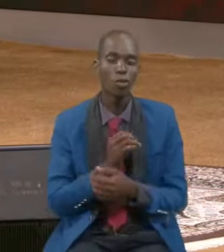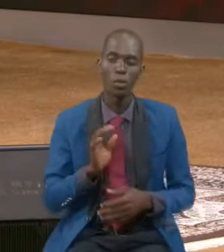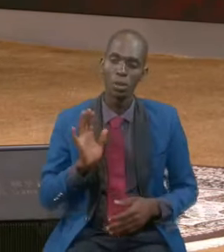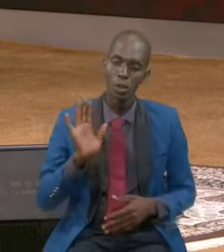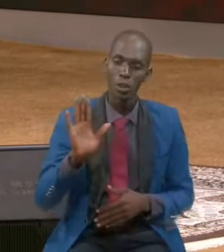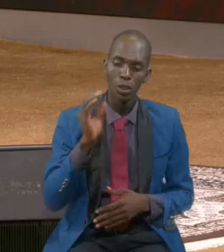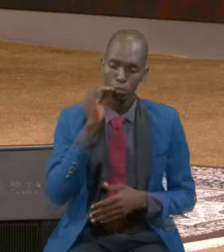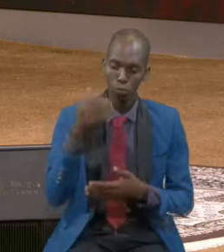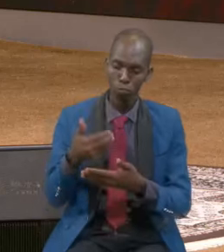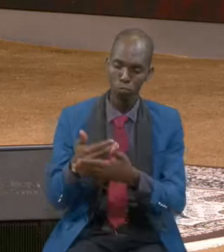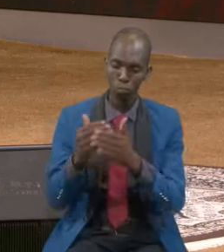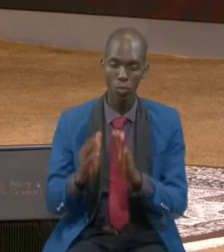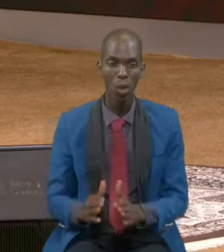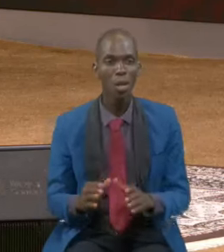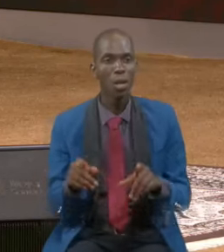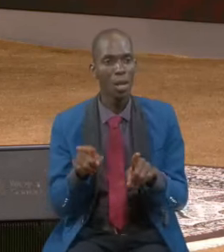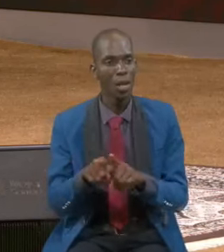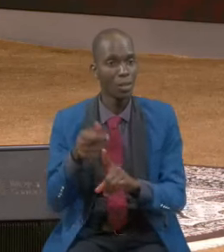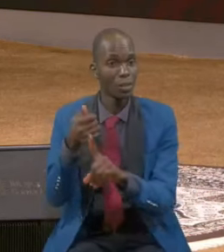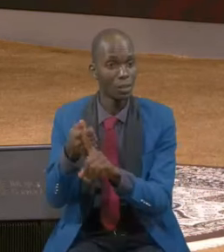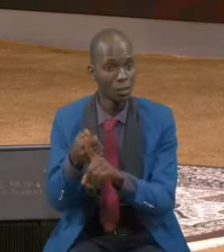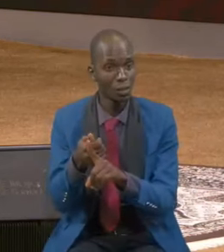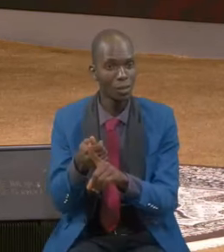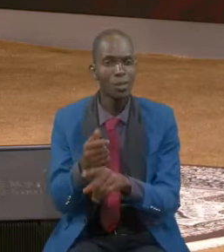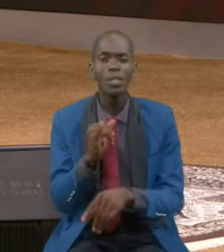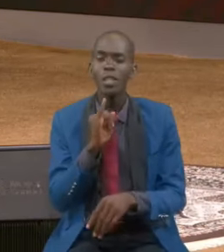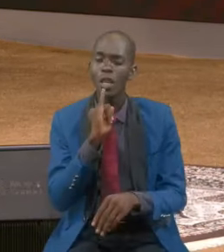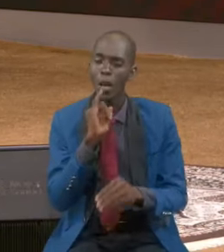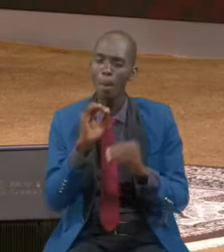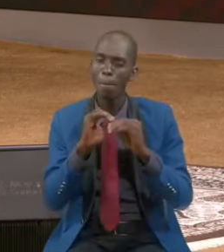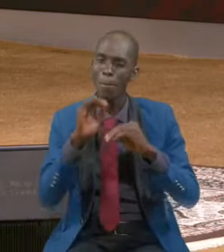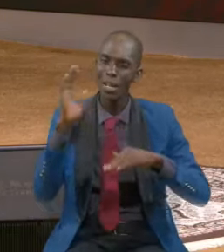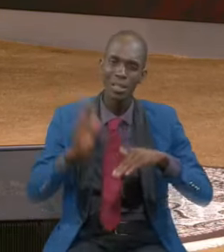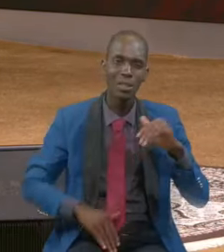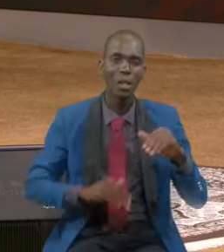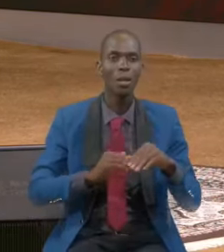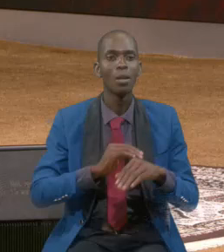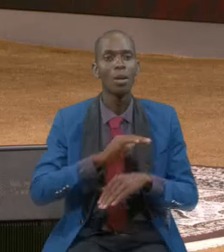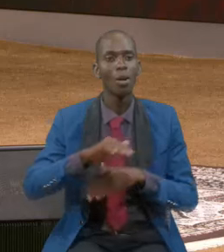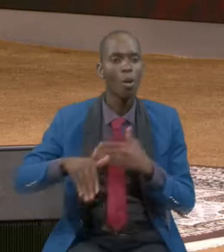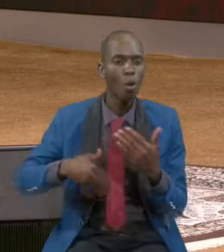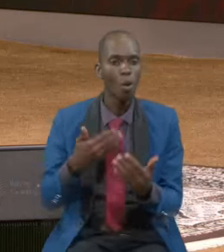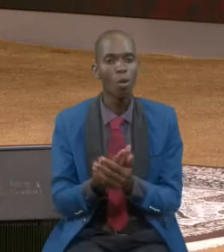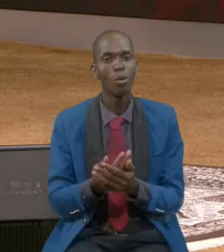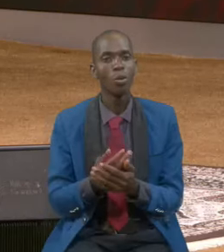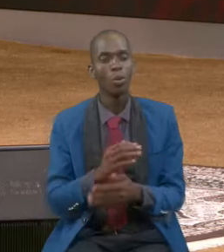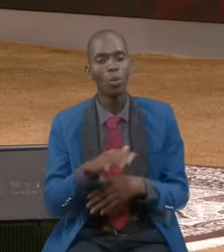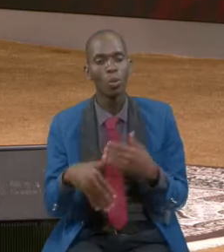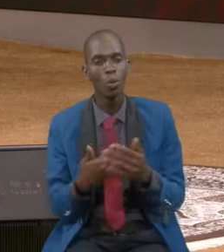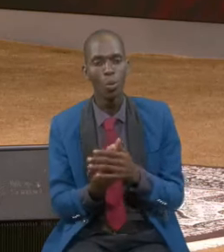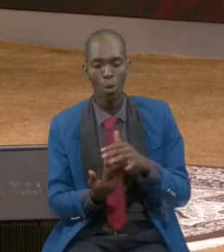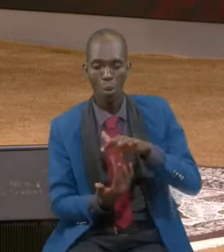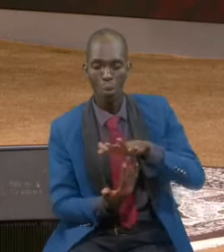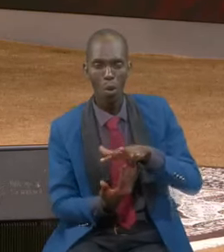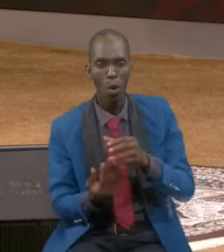neighbor as himself, is more than all whole